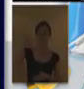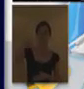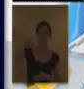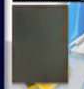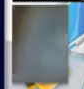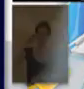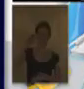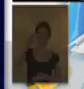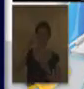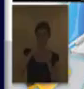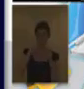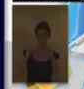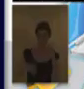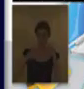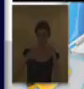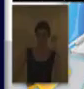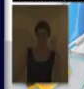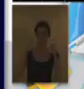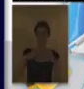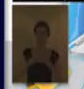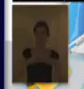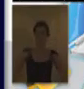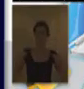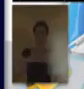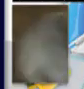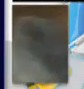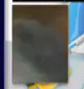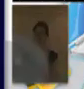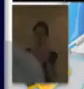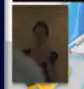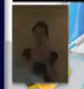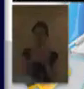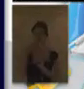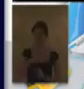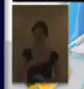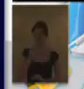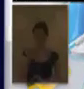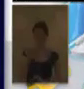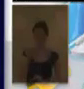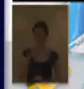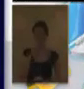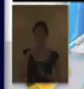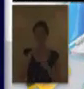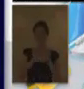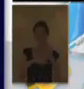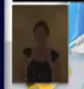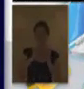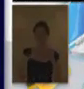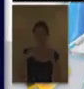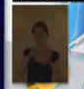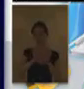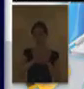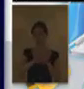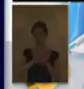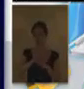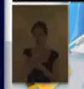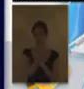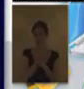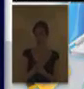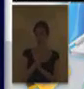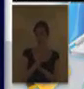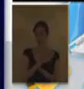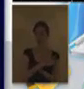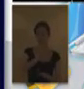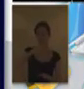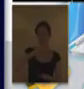the impedance below 5 to make sure that we have an adequate signal there. As for designing of the